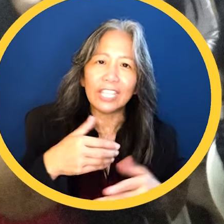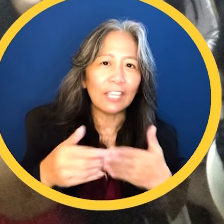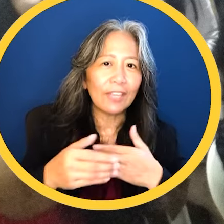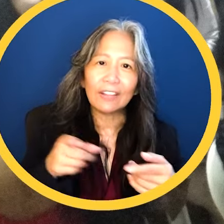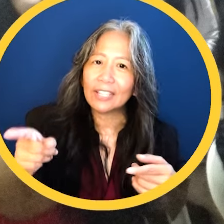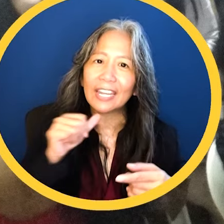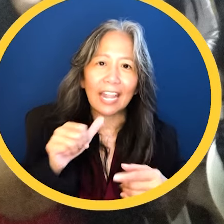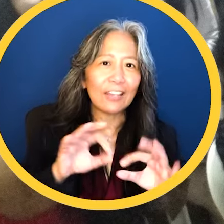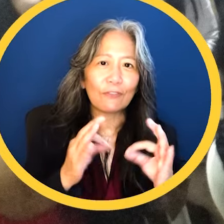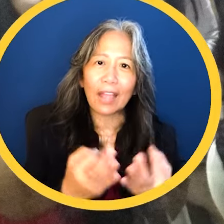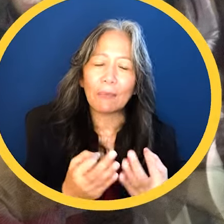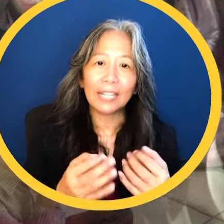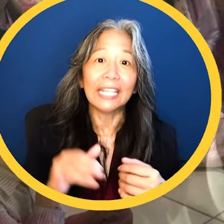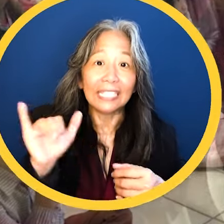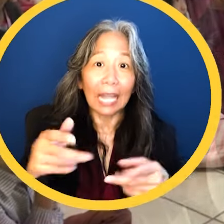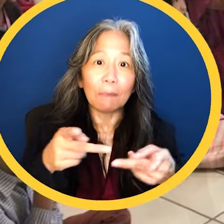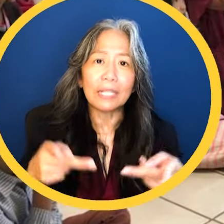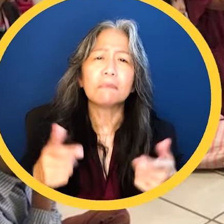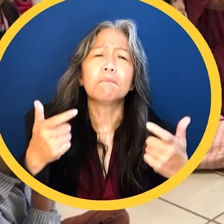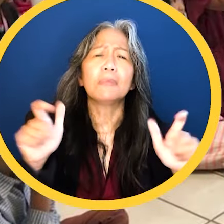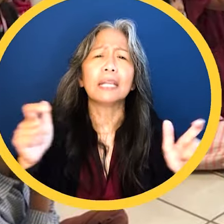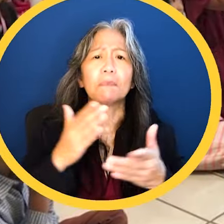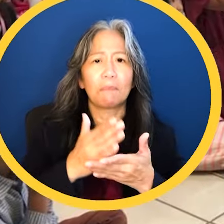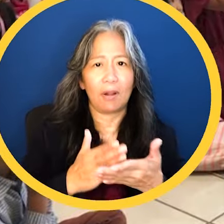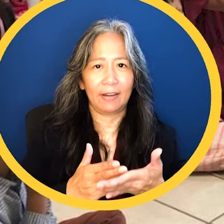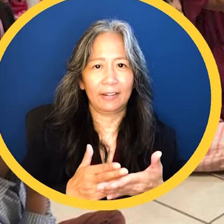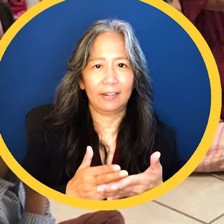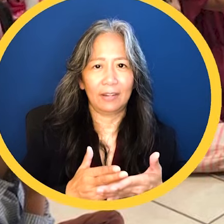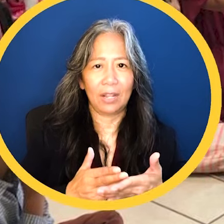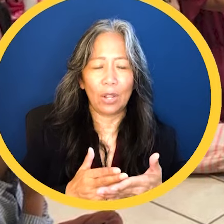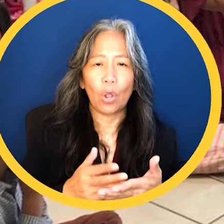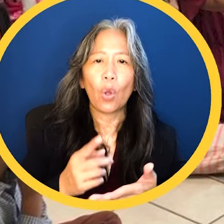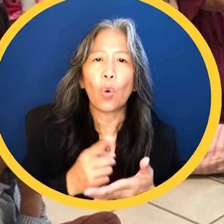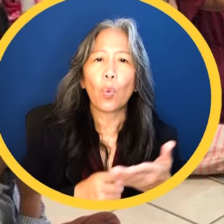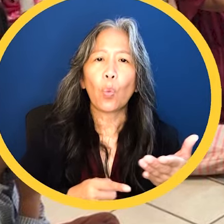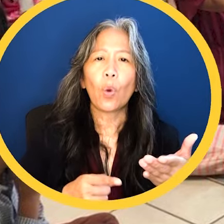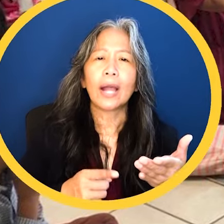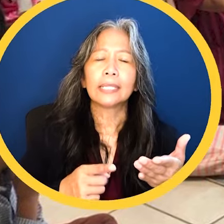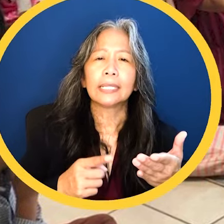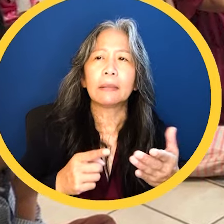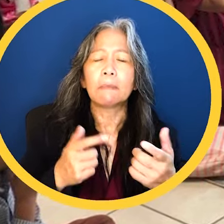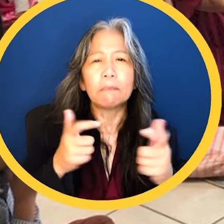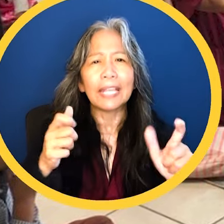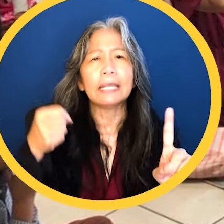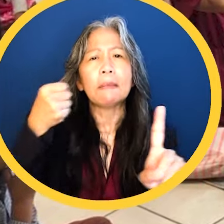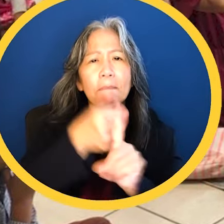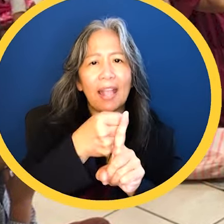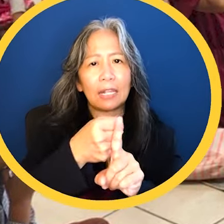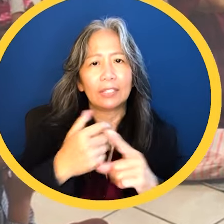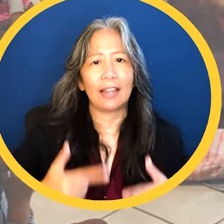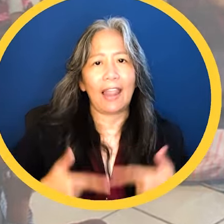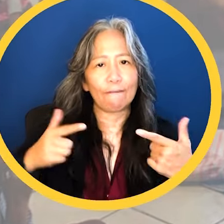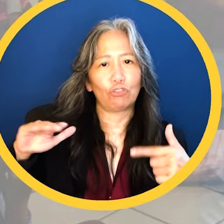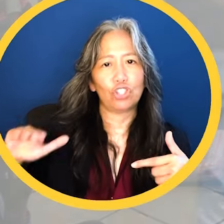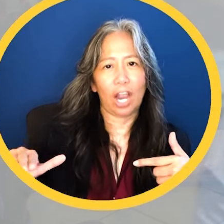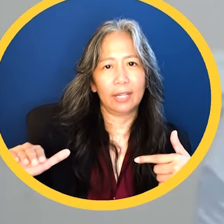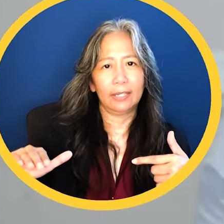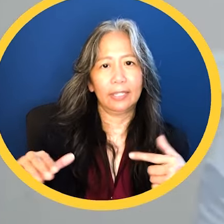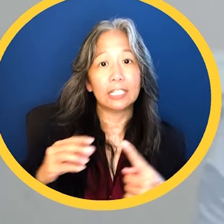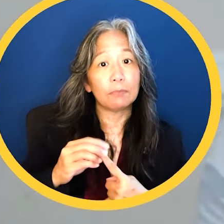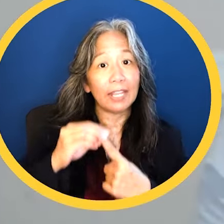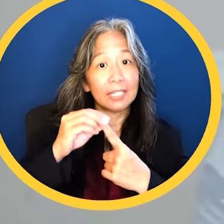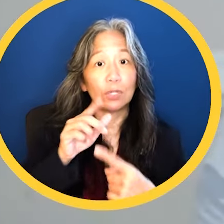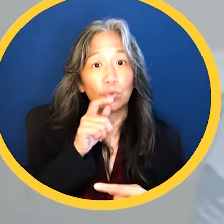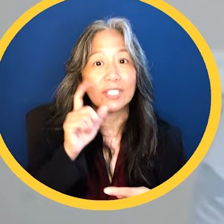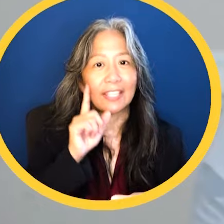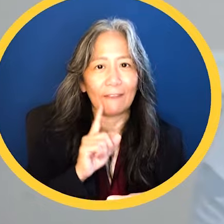your family, that plays a huge part and will be a huge impact in the life of a child, especially for one that's